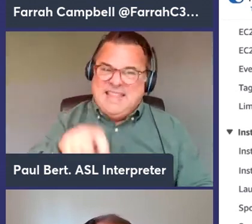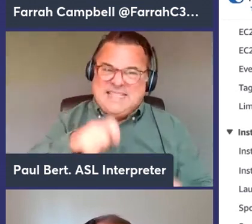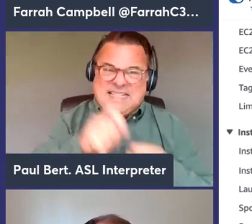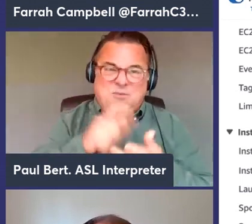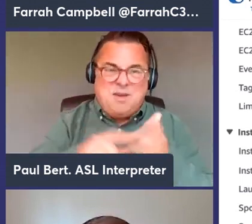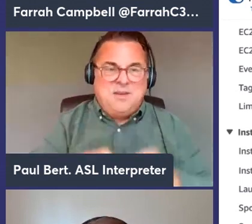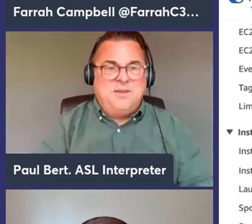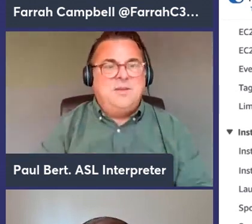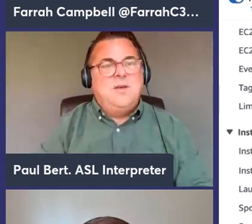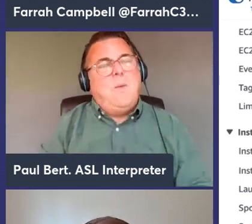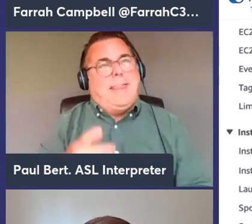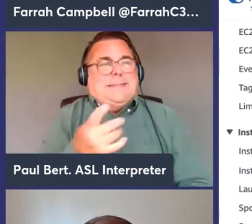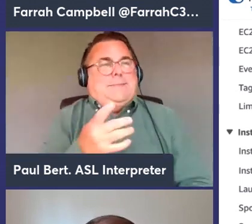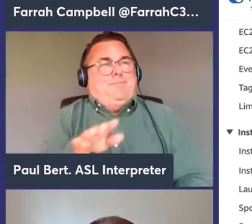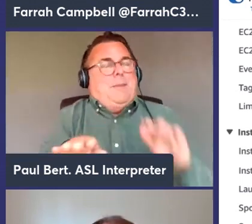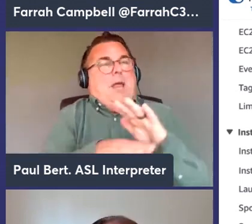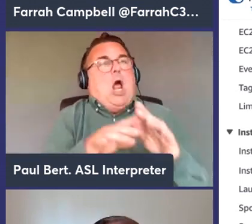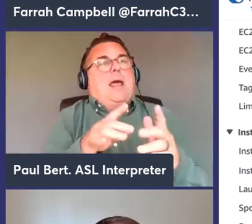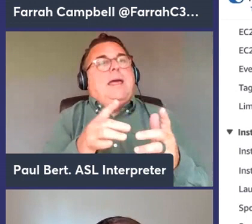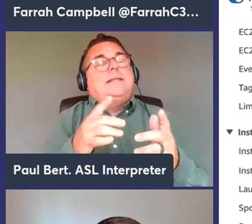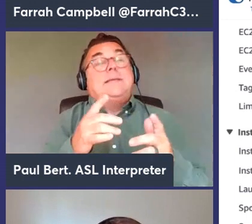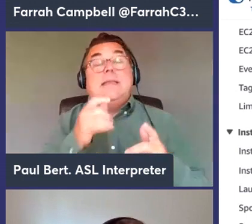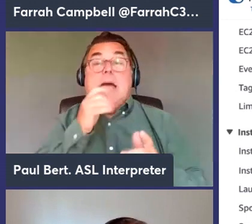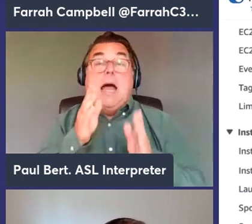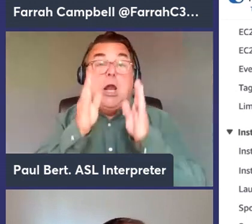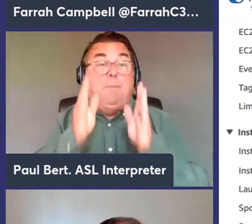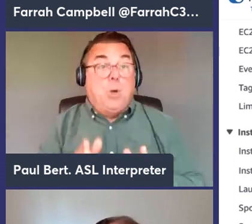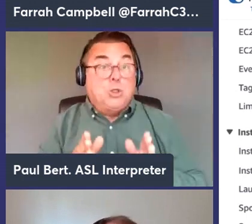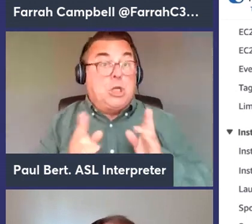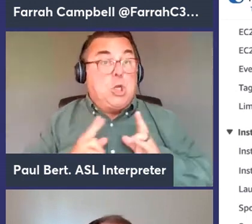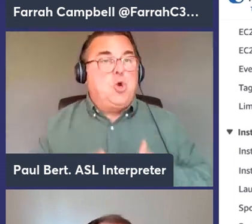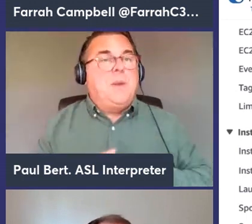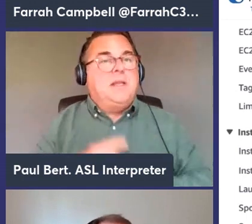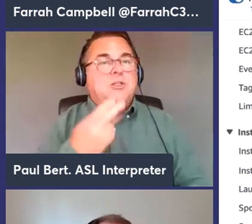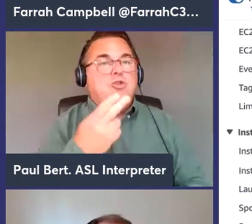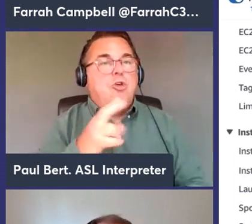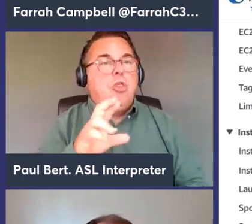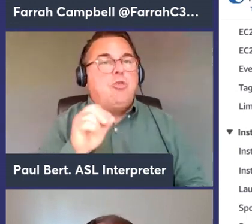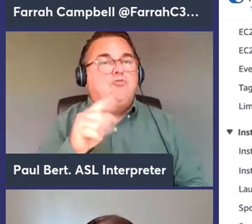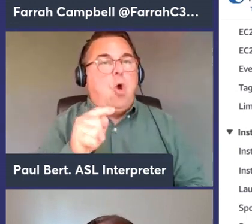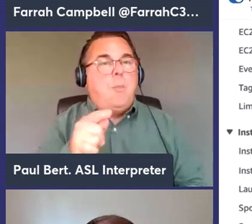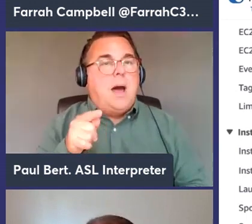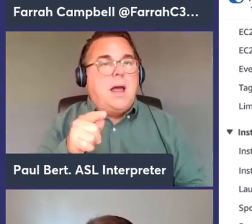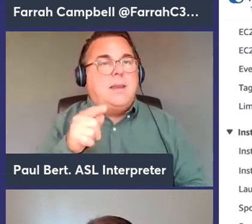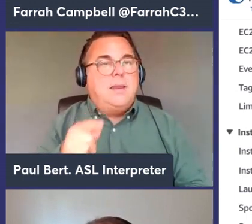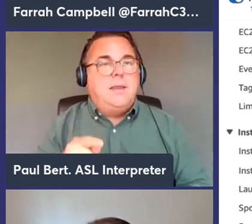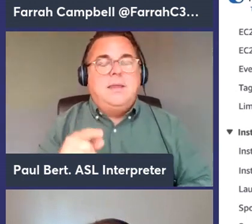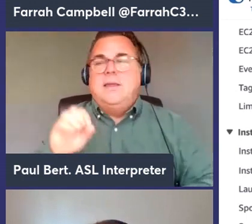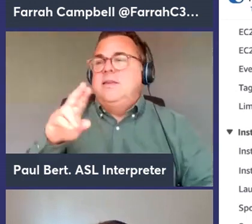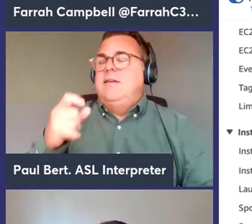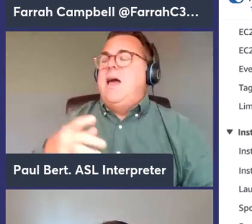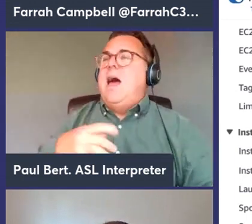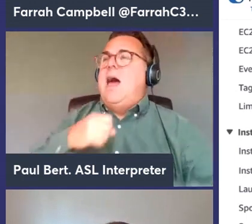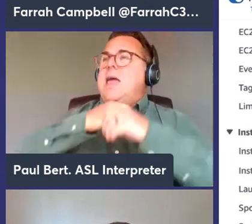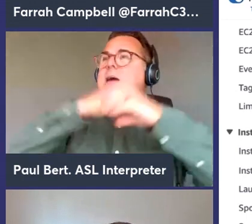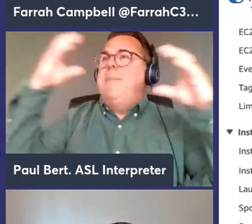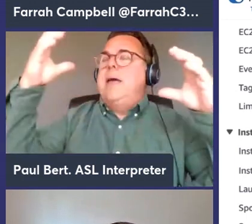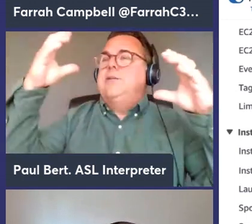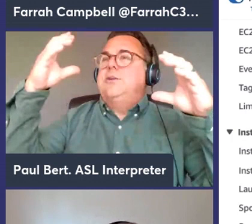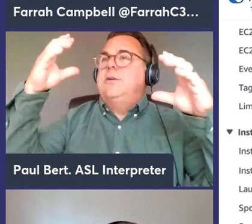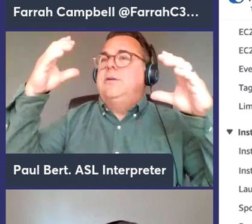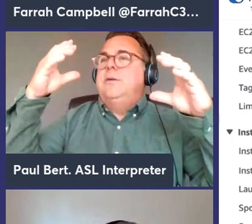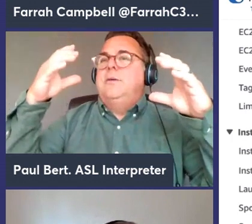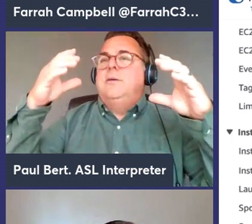it. It's thing, basically. Right. It's the robot doing it instead of you doing it. Yeah. So I'm going to go ahead. I just started imagining you having